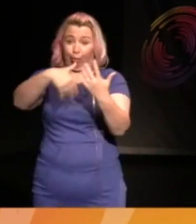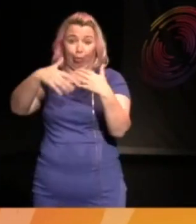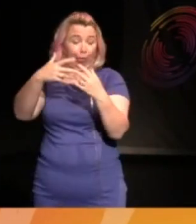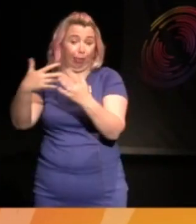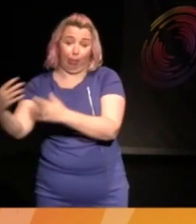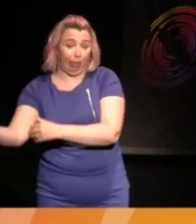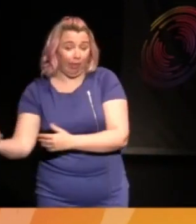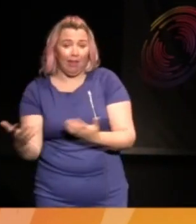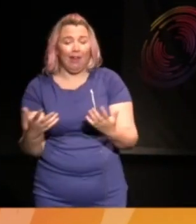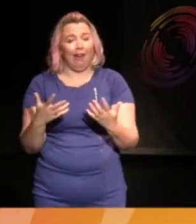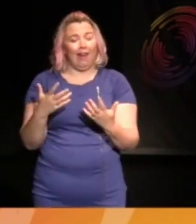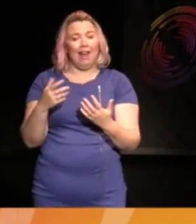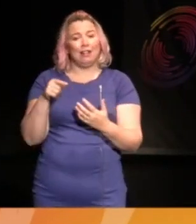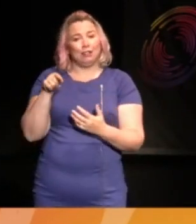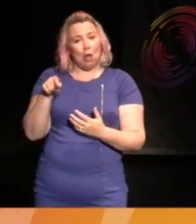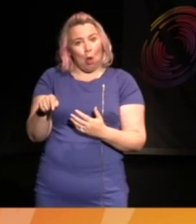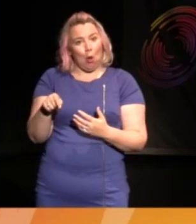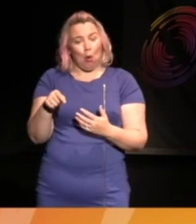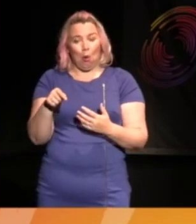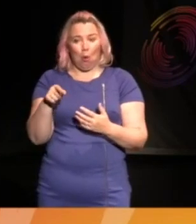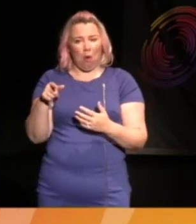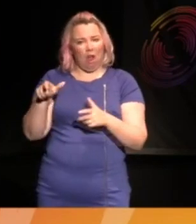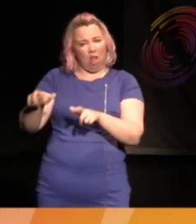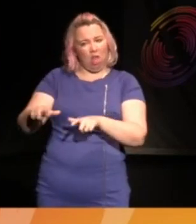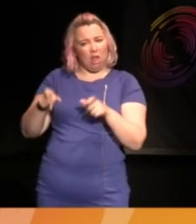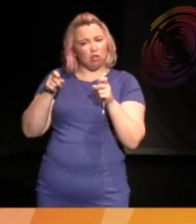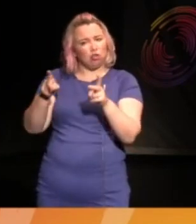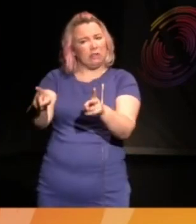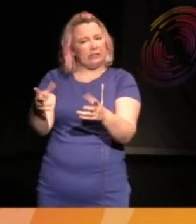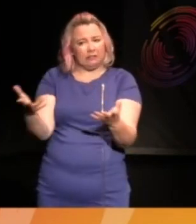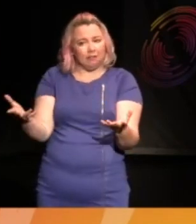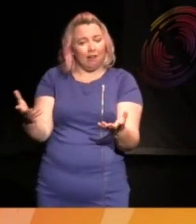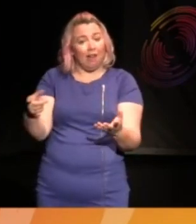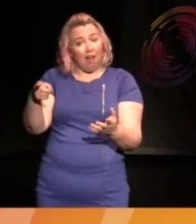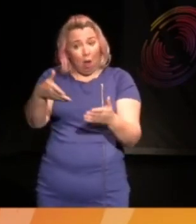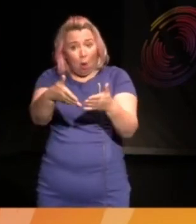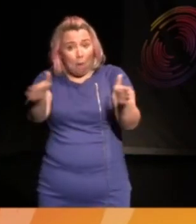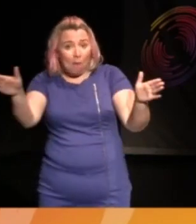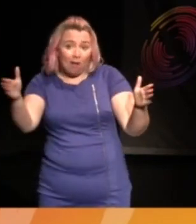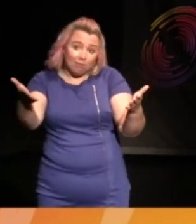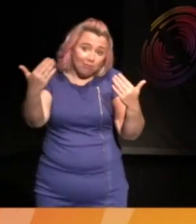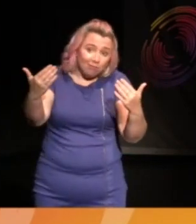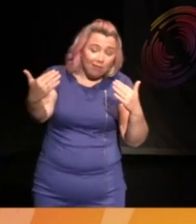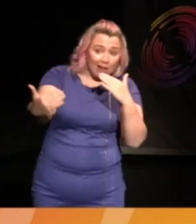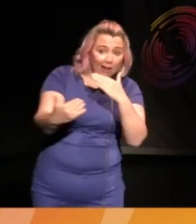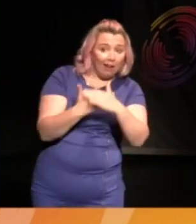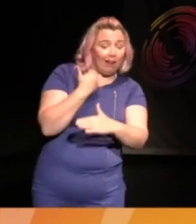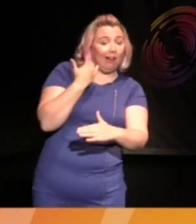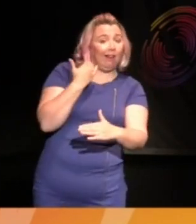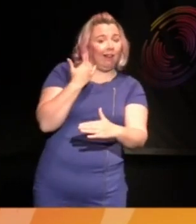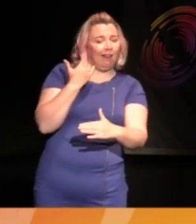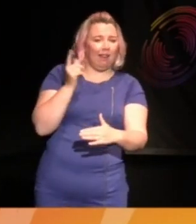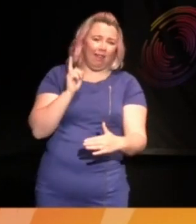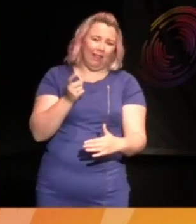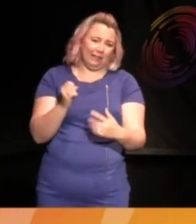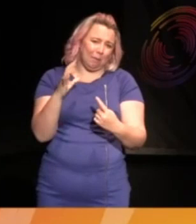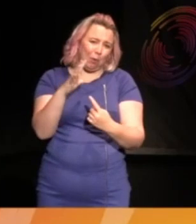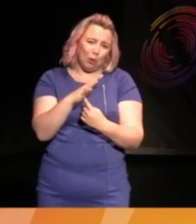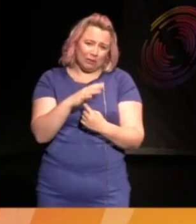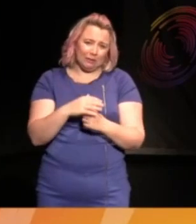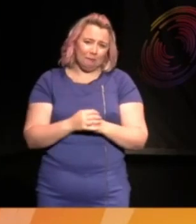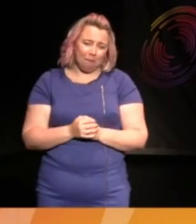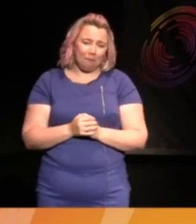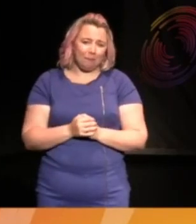So making places like this accessible and the belonging, for me, and I know a